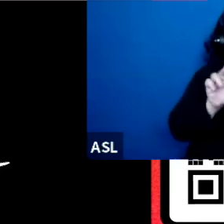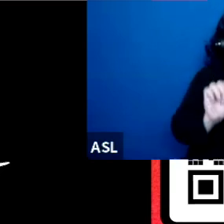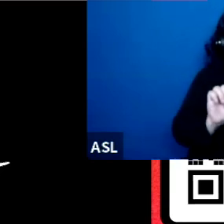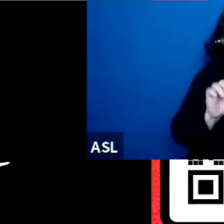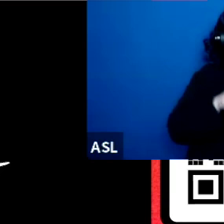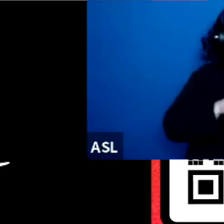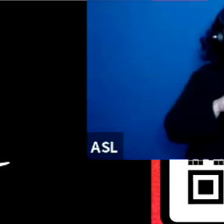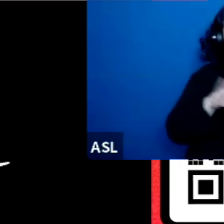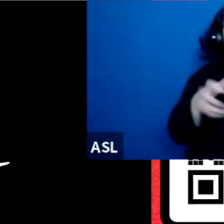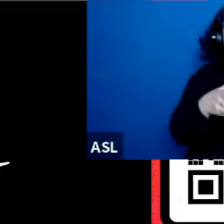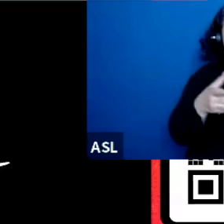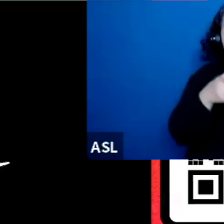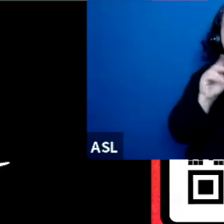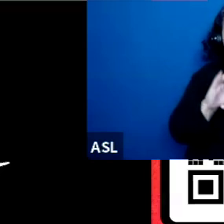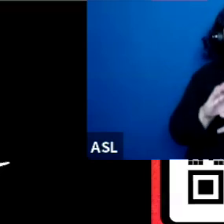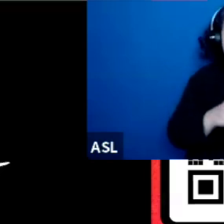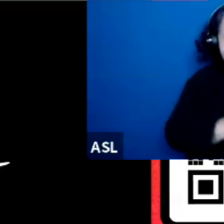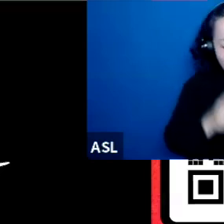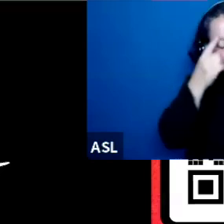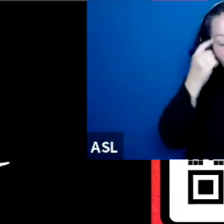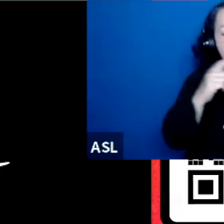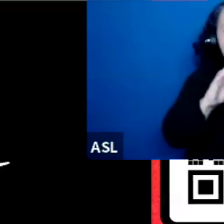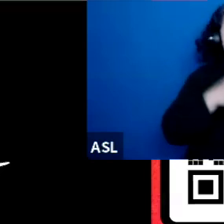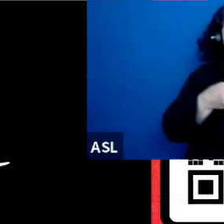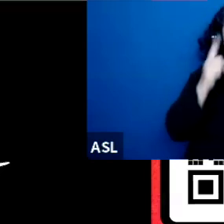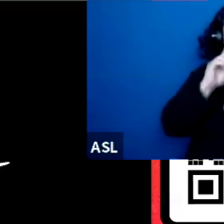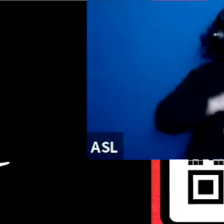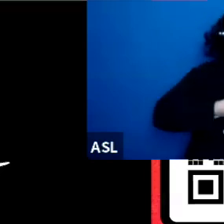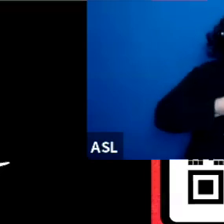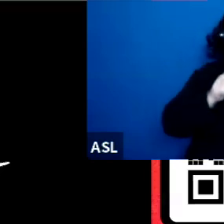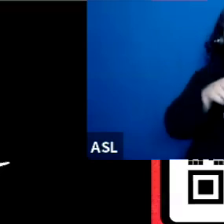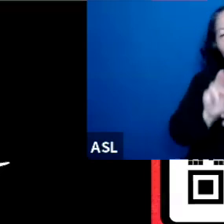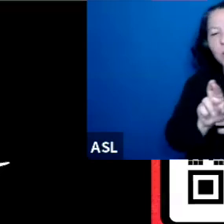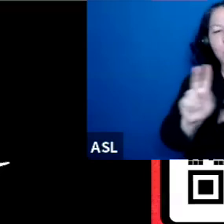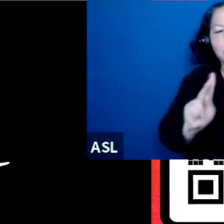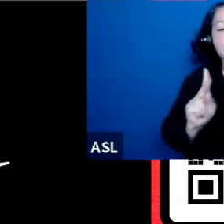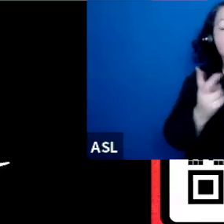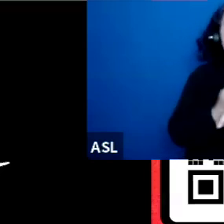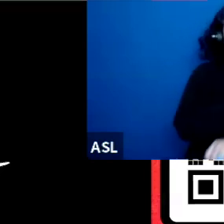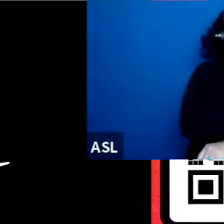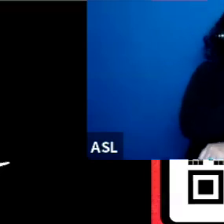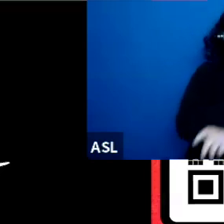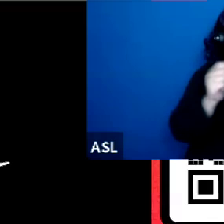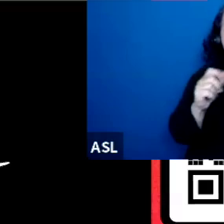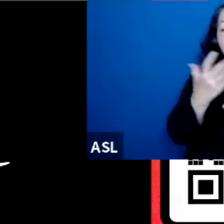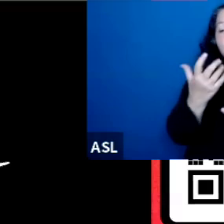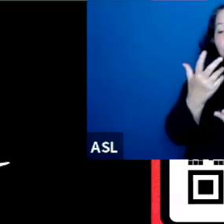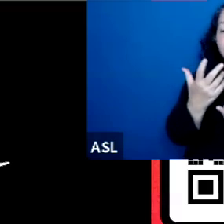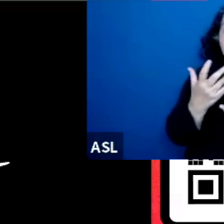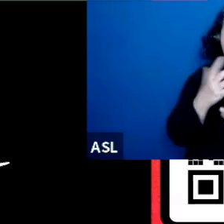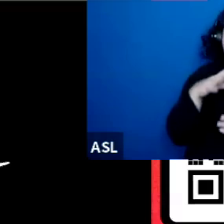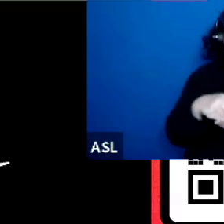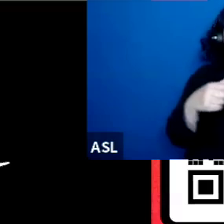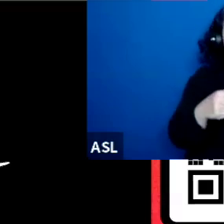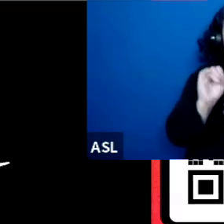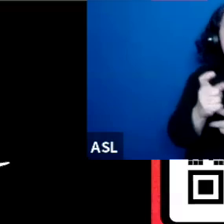and queer people who use drugs, who engage in sex work, and we look at those intersections. We meet monthly.